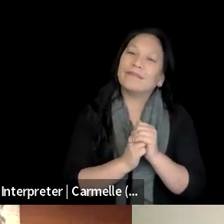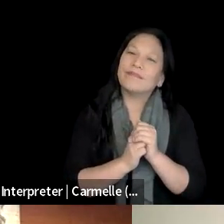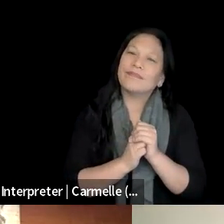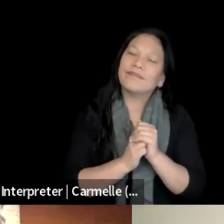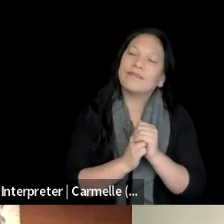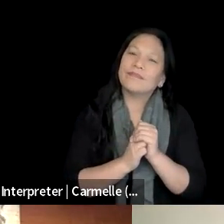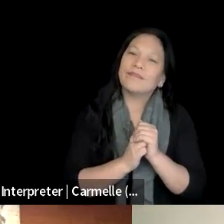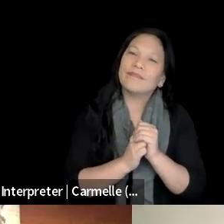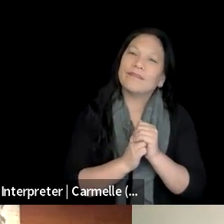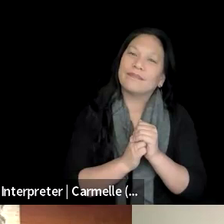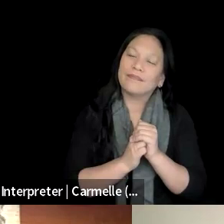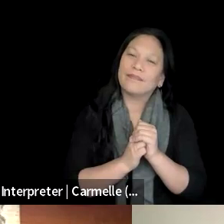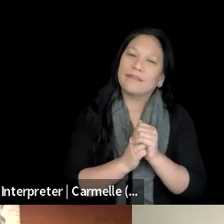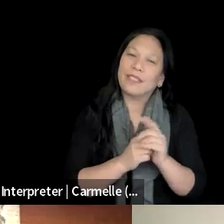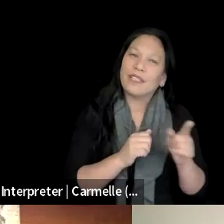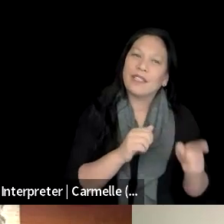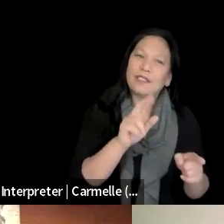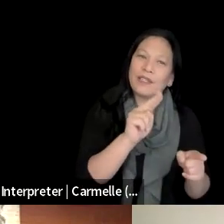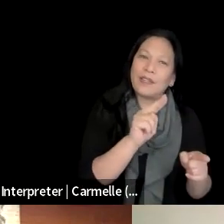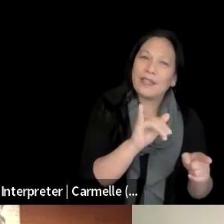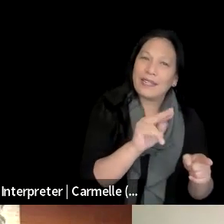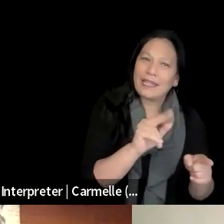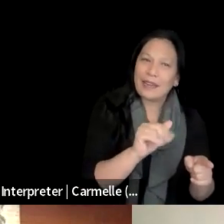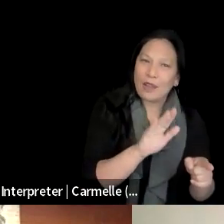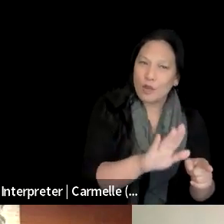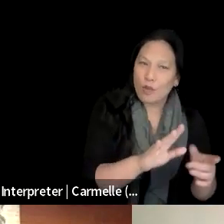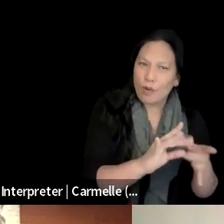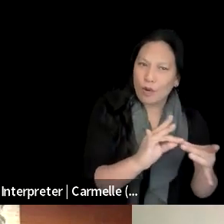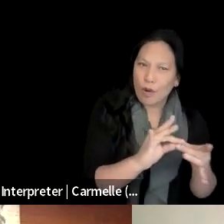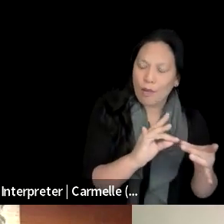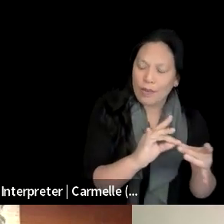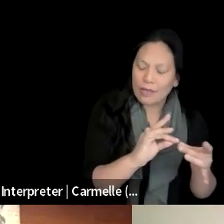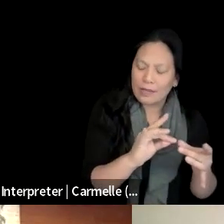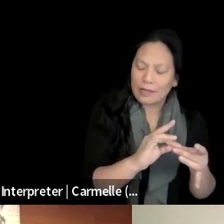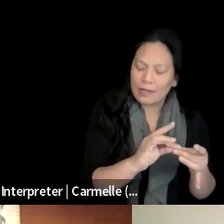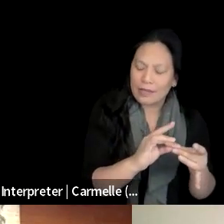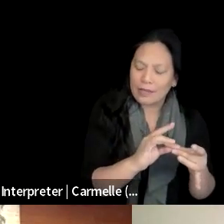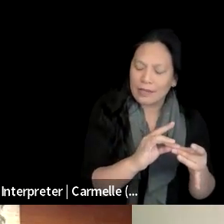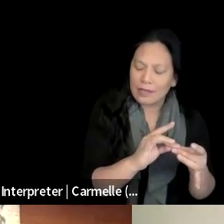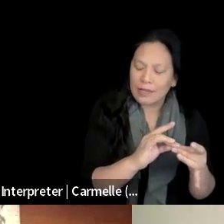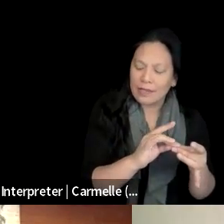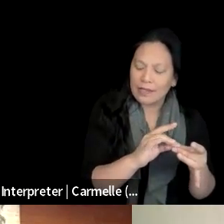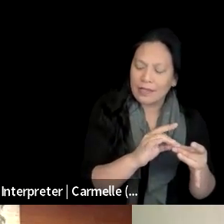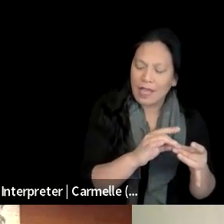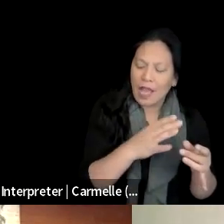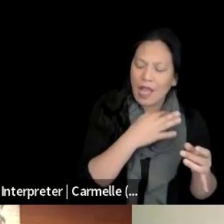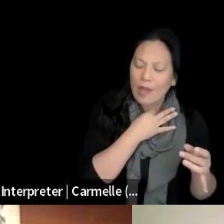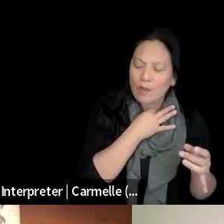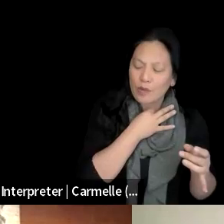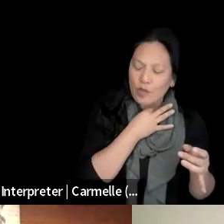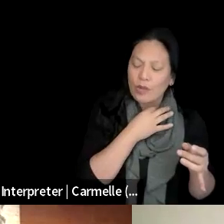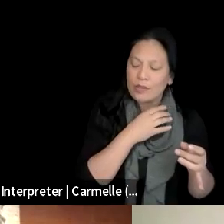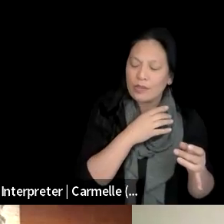in Nina's, what you said, I'm curious about the differences in experiences that you have when you're in a